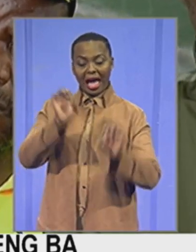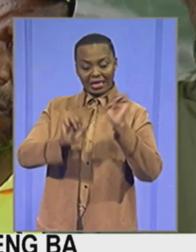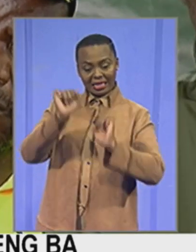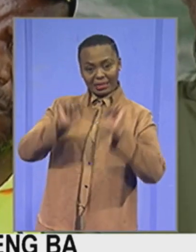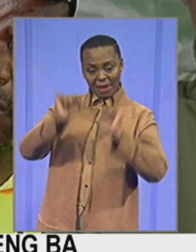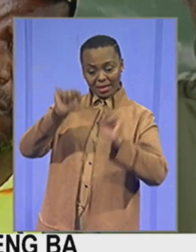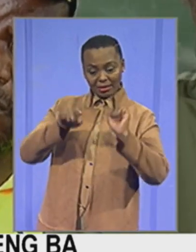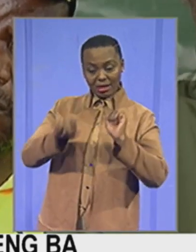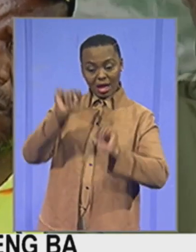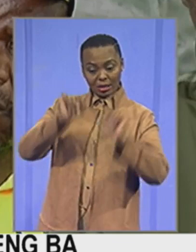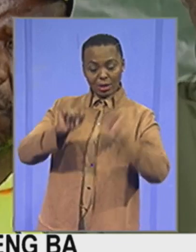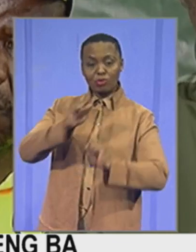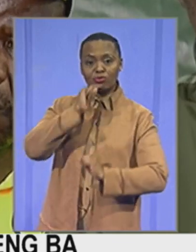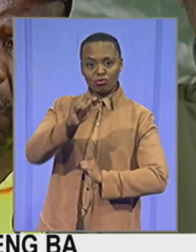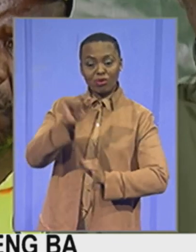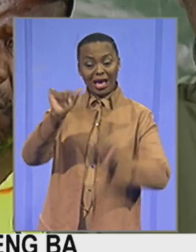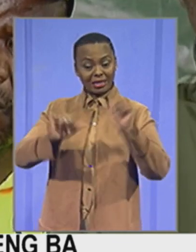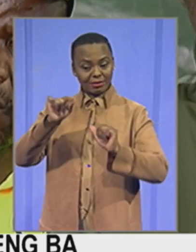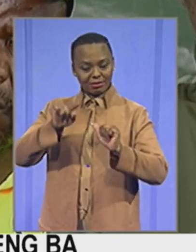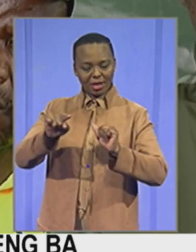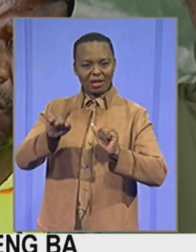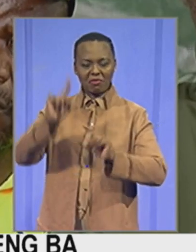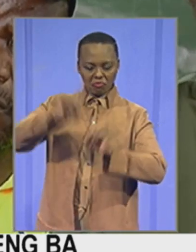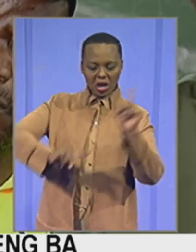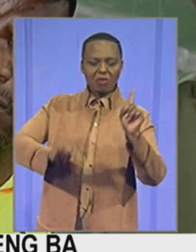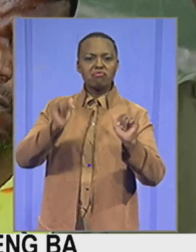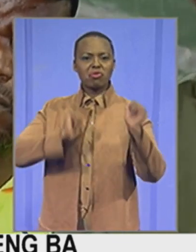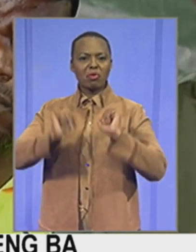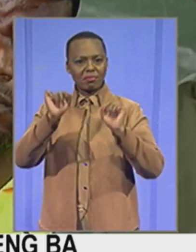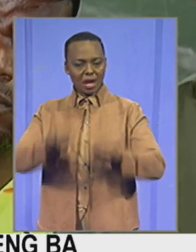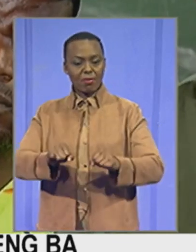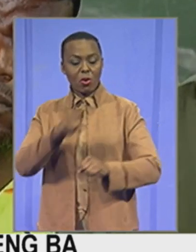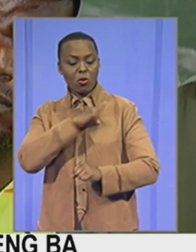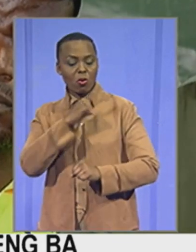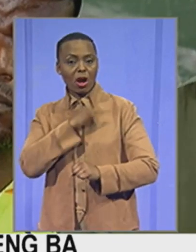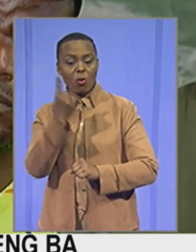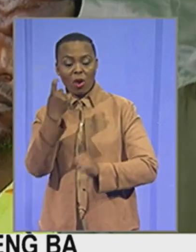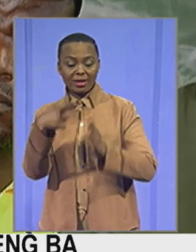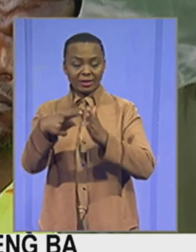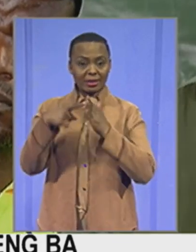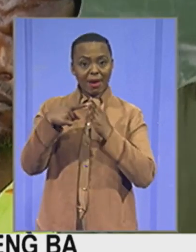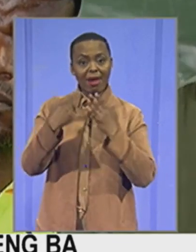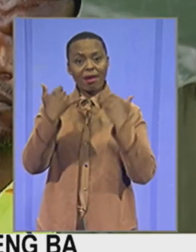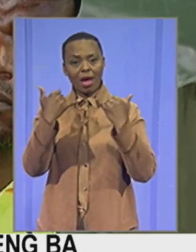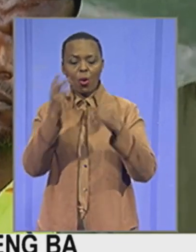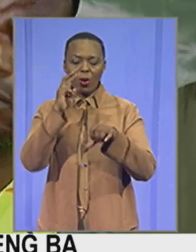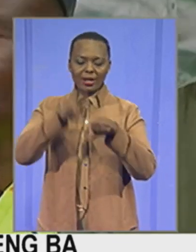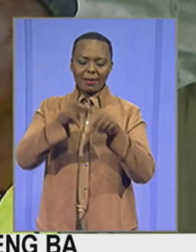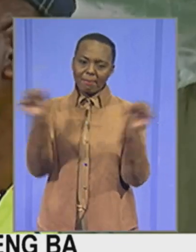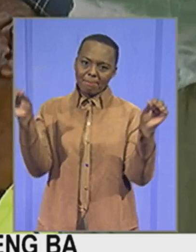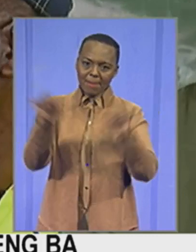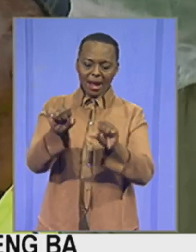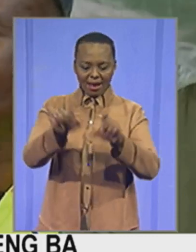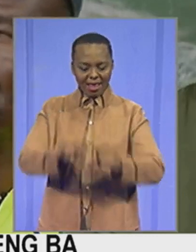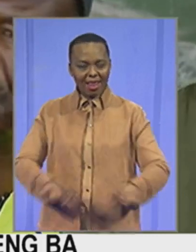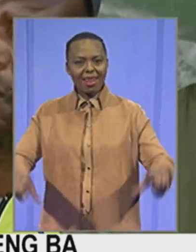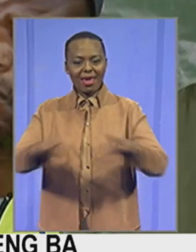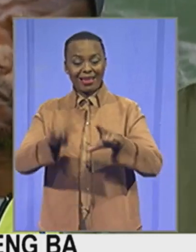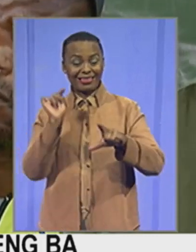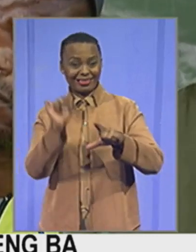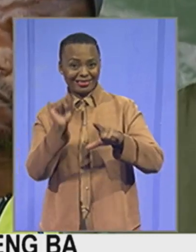perform. I mean, one of their demands is that you've got to actually give back the land that has